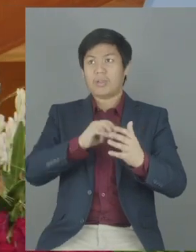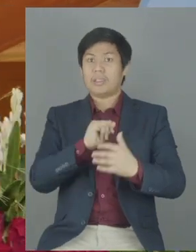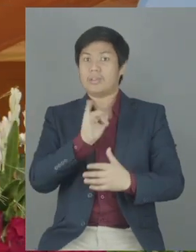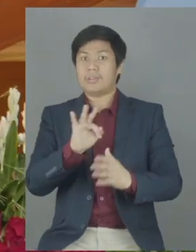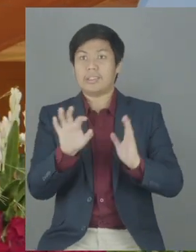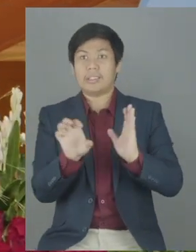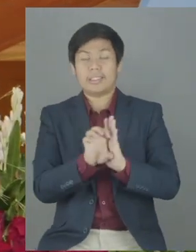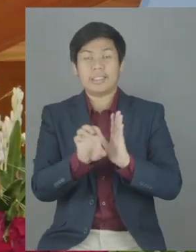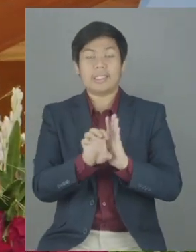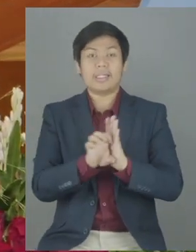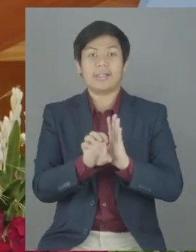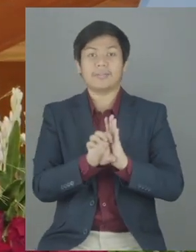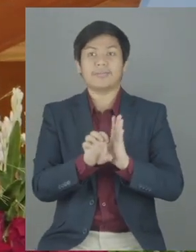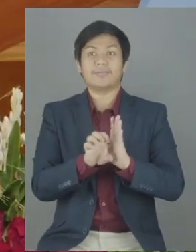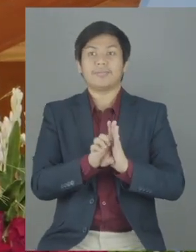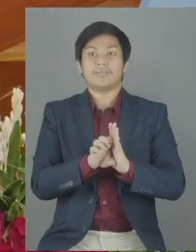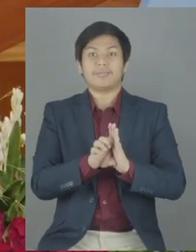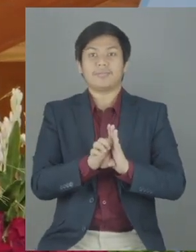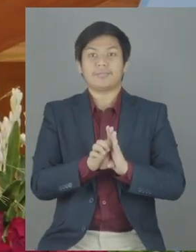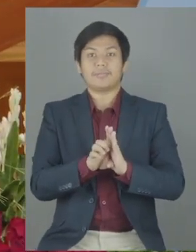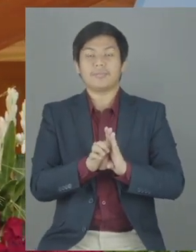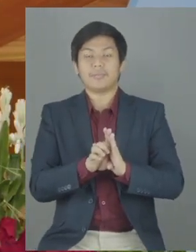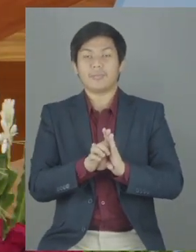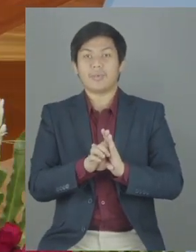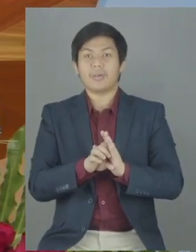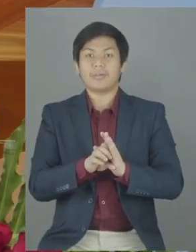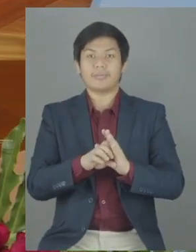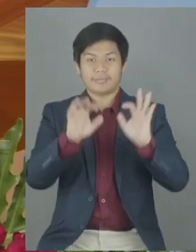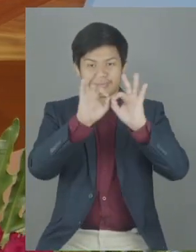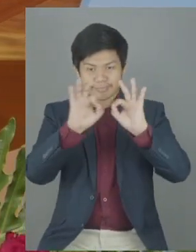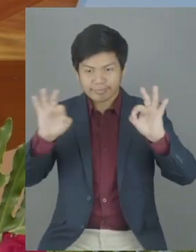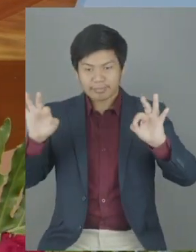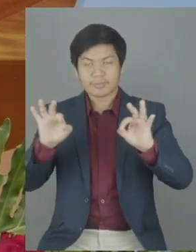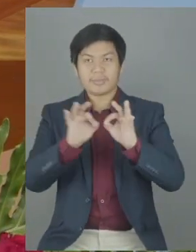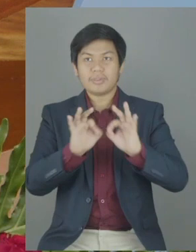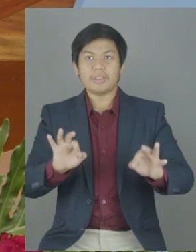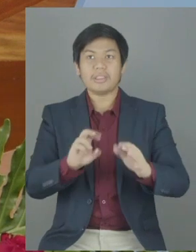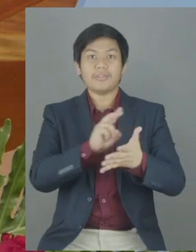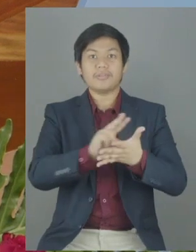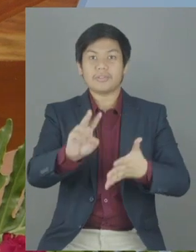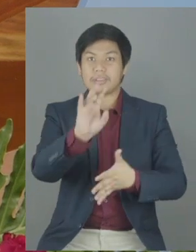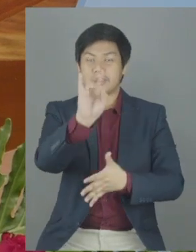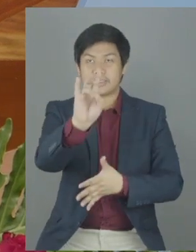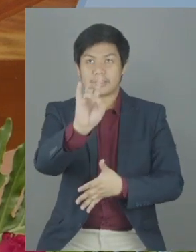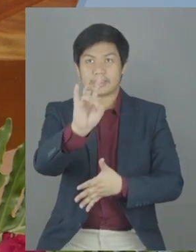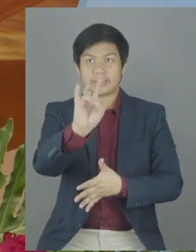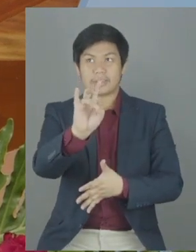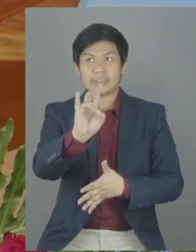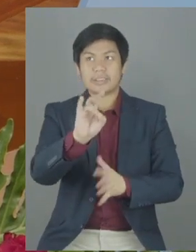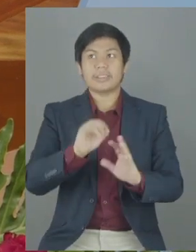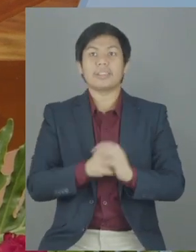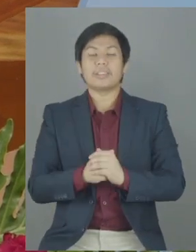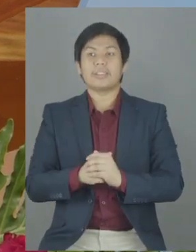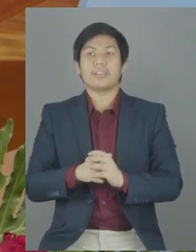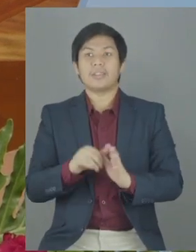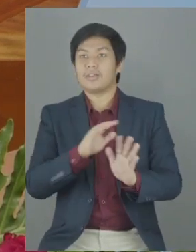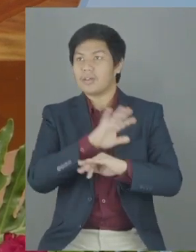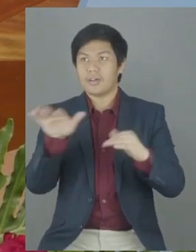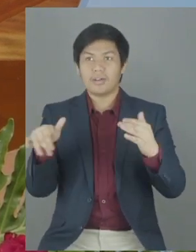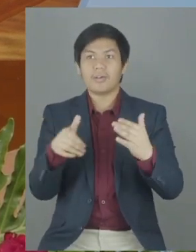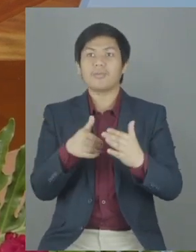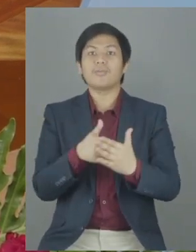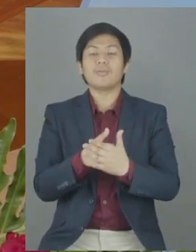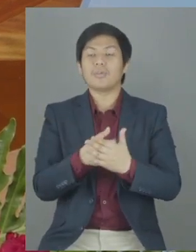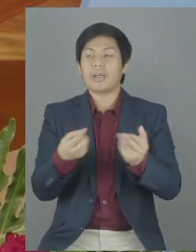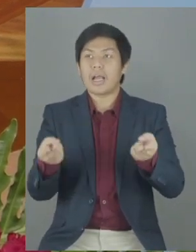that first from the paragraph to where it came from, in verse 7 it says, the end of all things is at hand, and